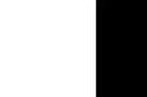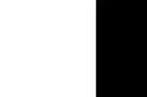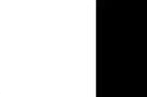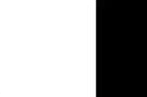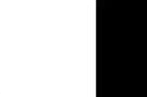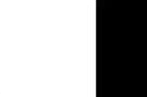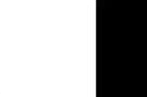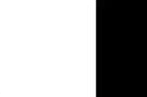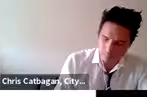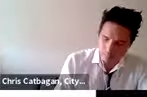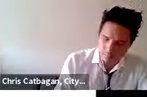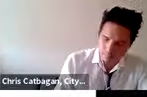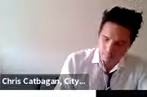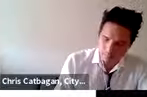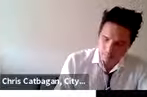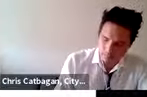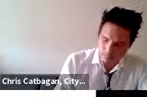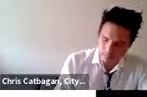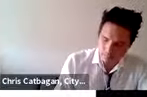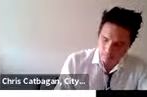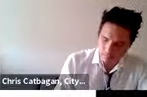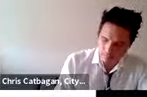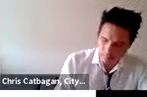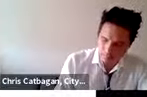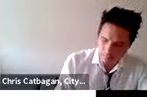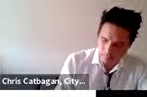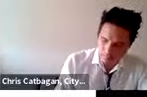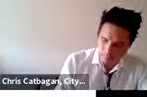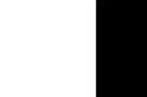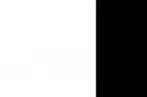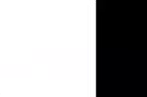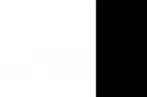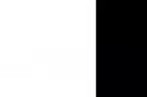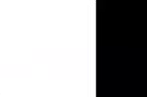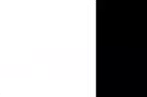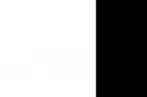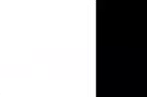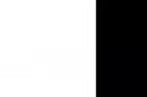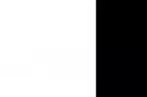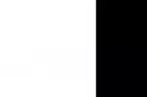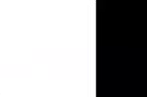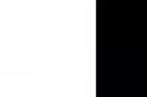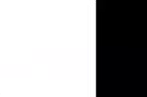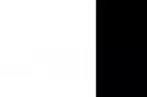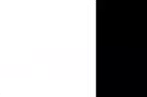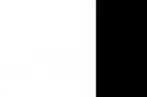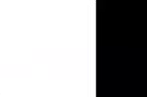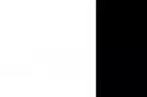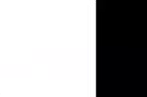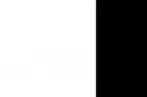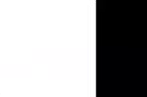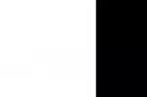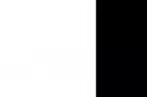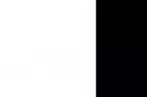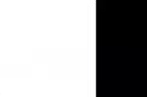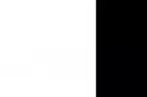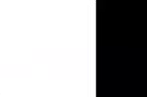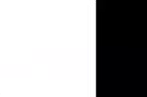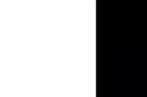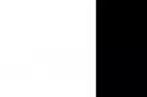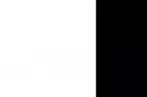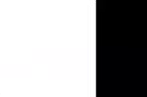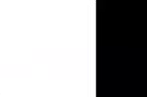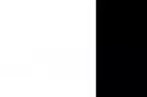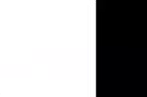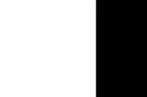video, formal comments about the project must be submitted in writing by postal mail, email, or typed